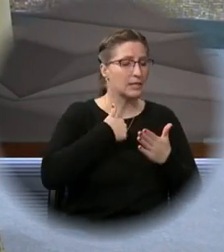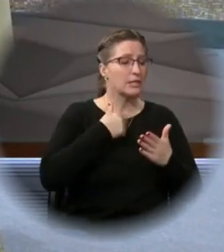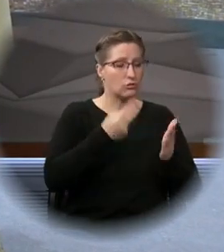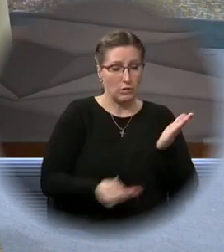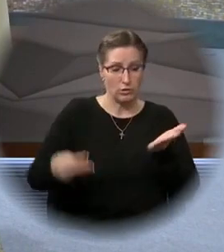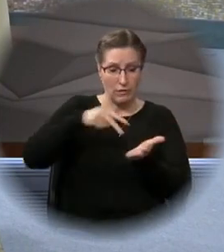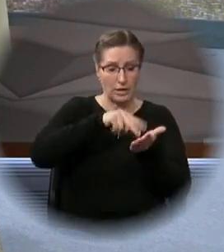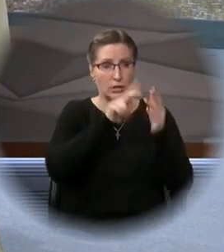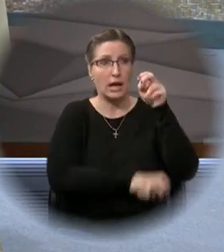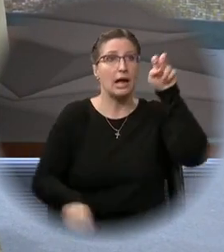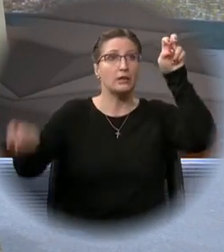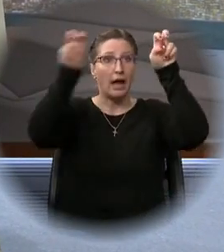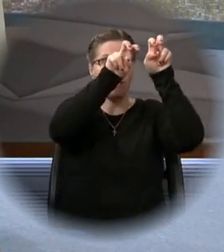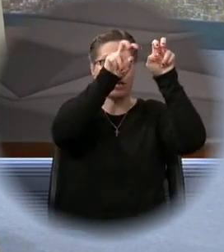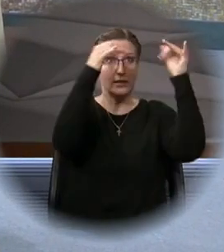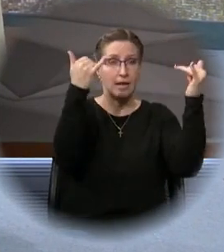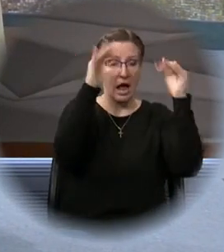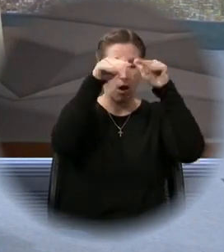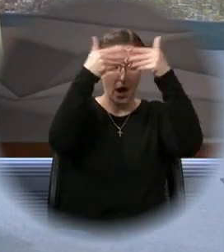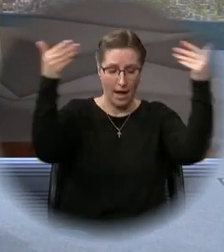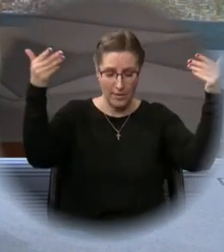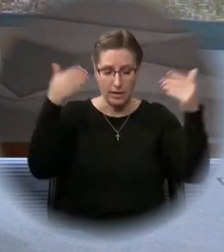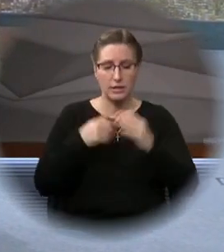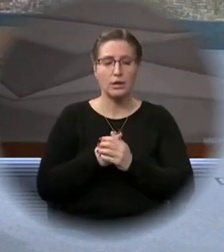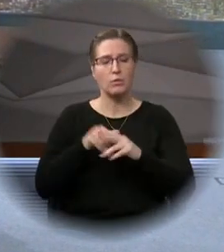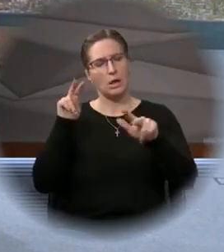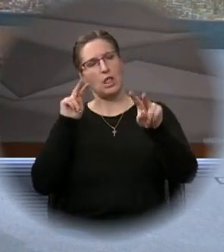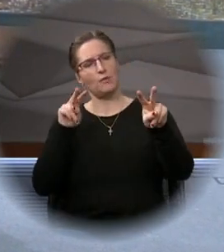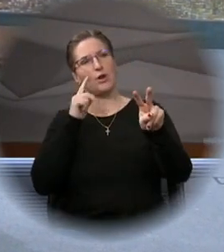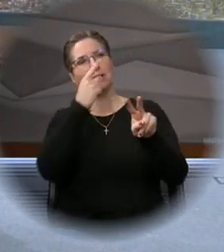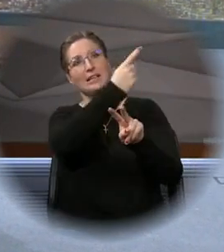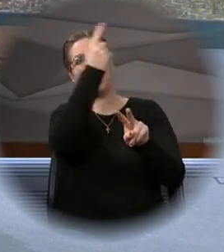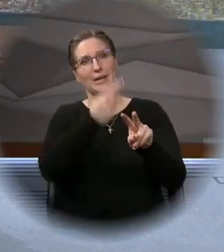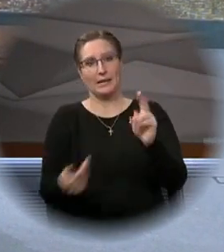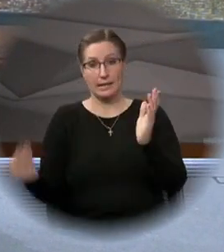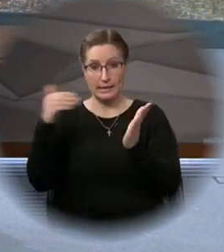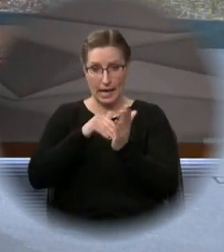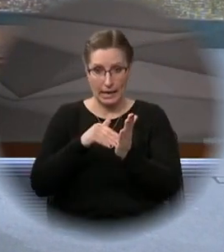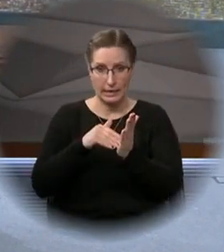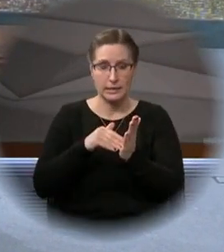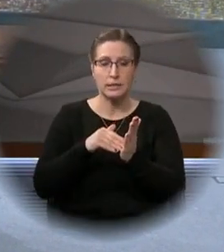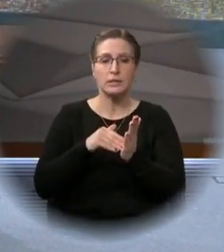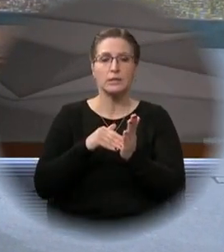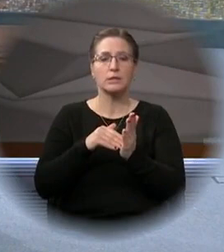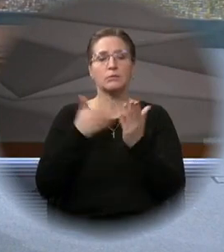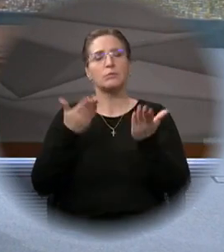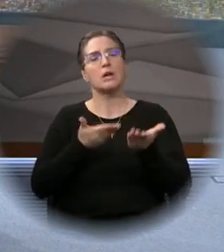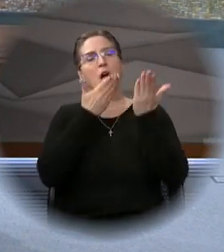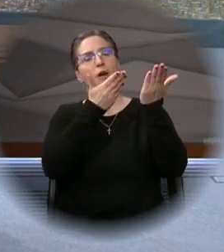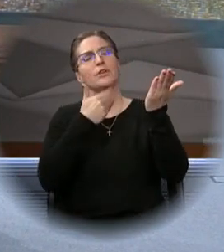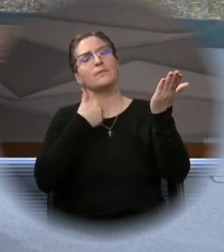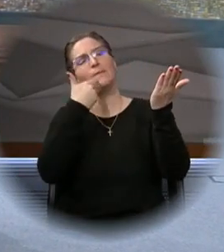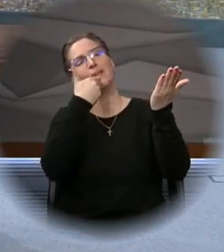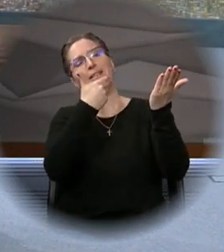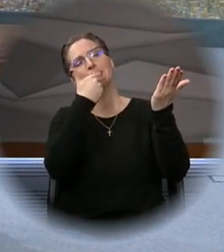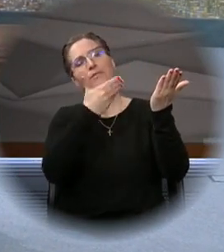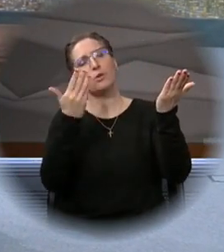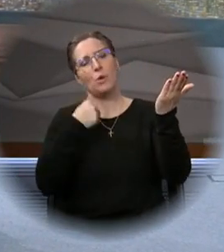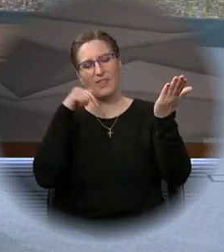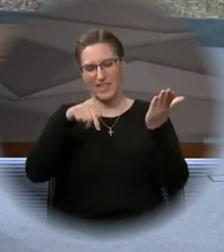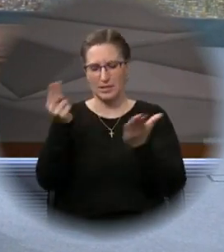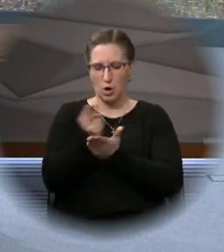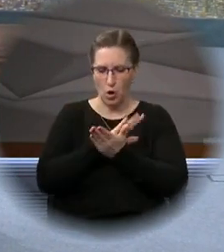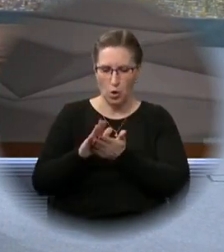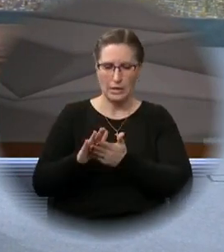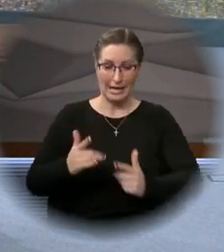and ascension into heaven, and as we look forward to his second coming, we offer you in thanksgiving this